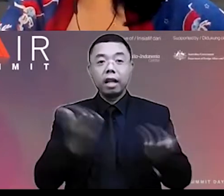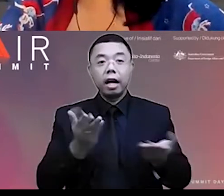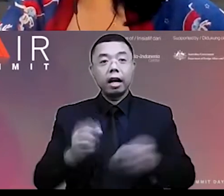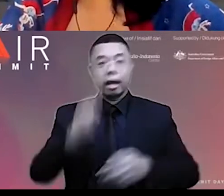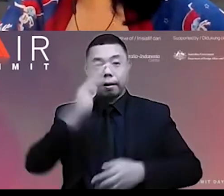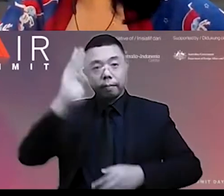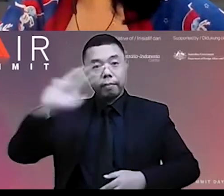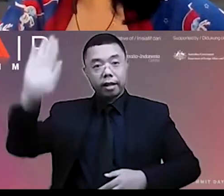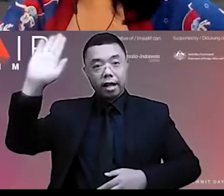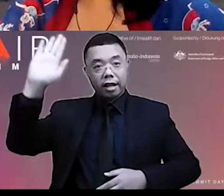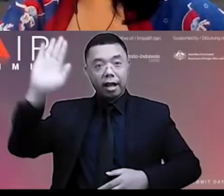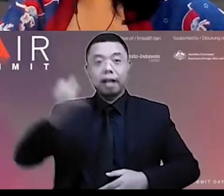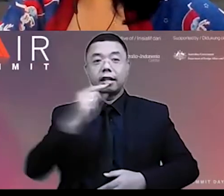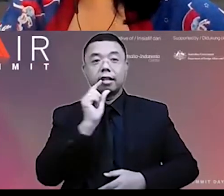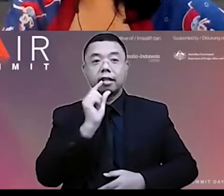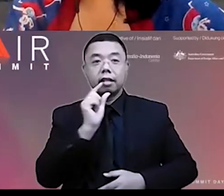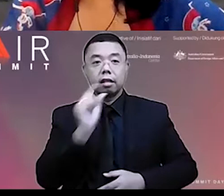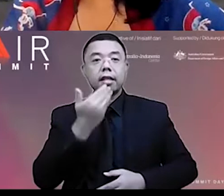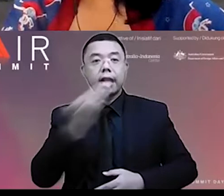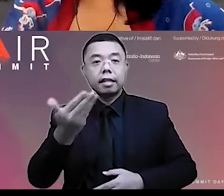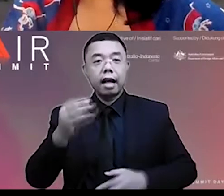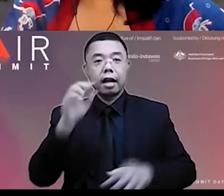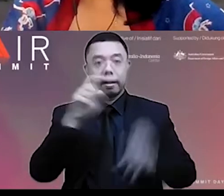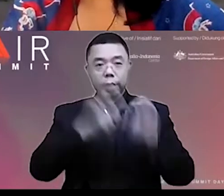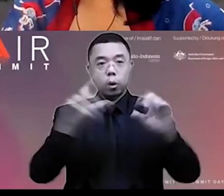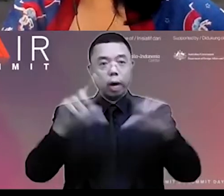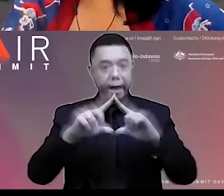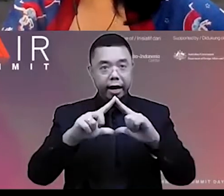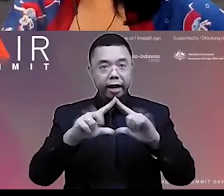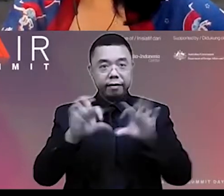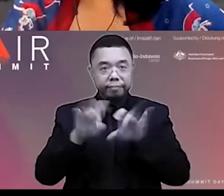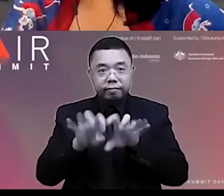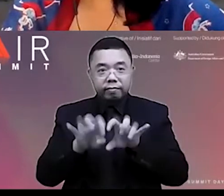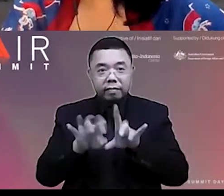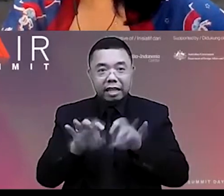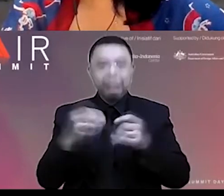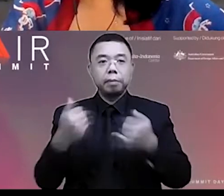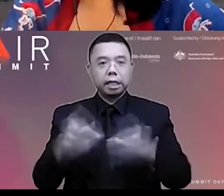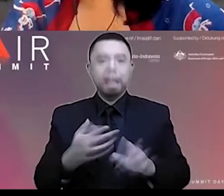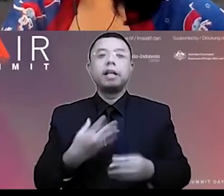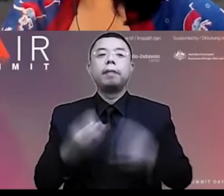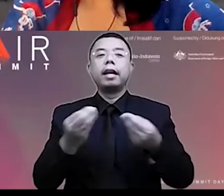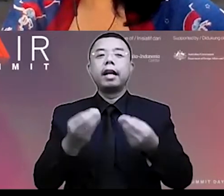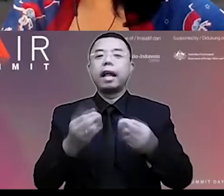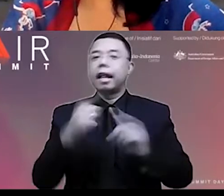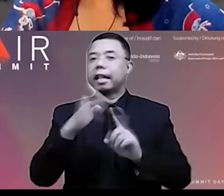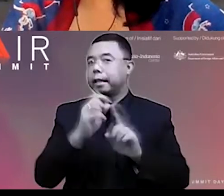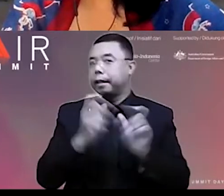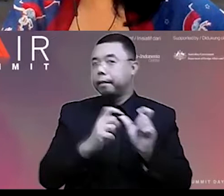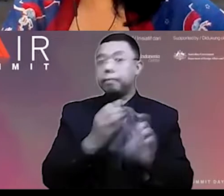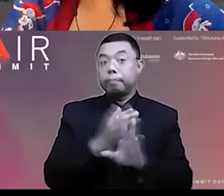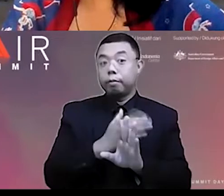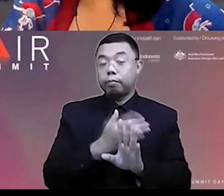virtual screen. And also, I gave you a little tip earlier about gallery view so that you could keep across who's actually